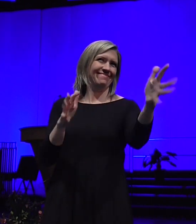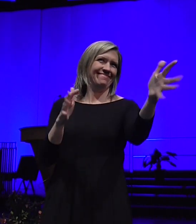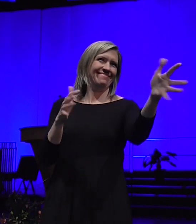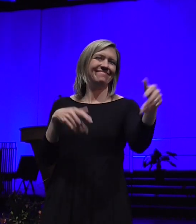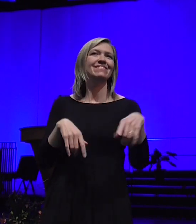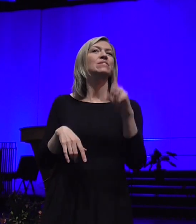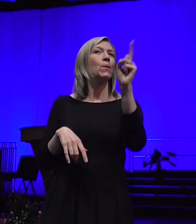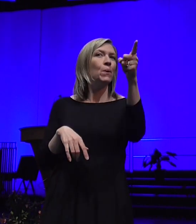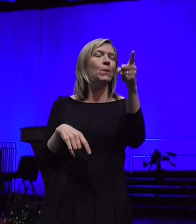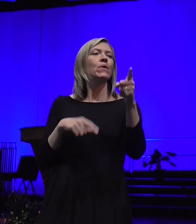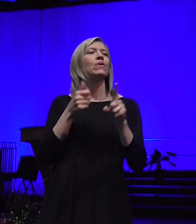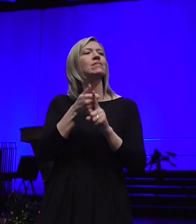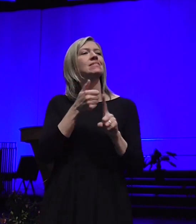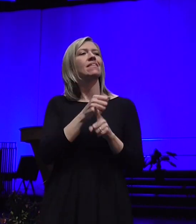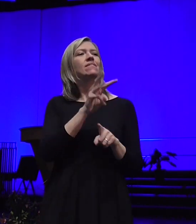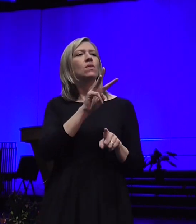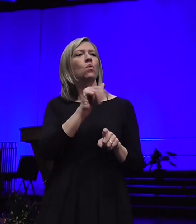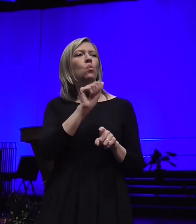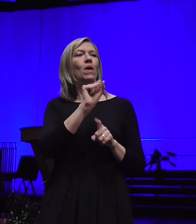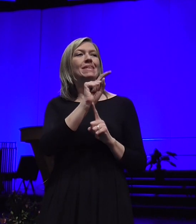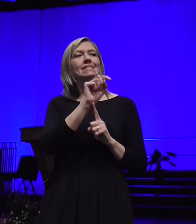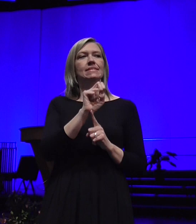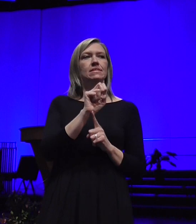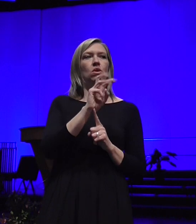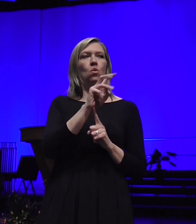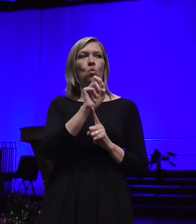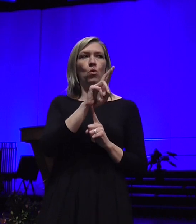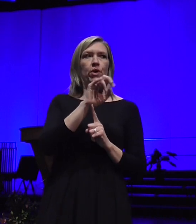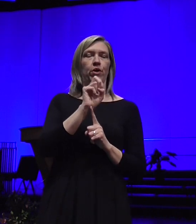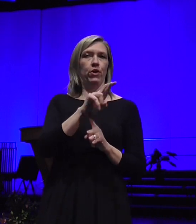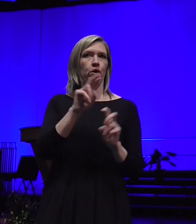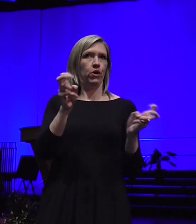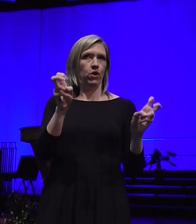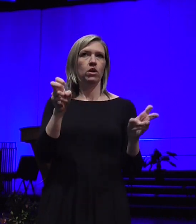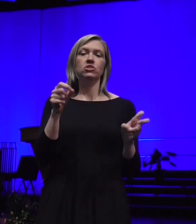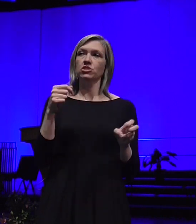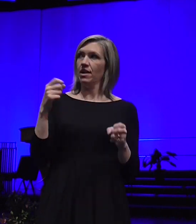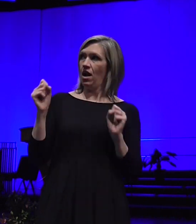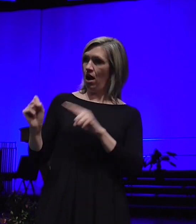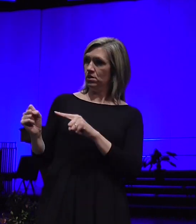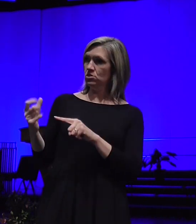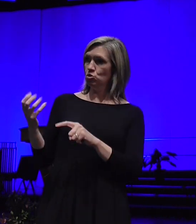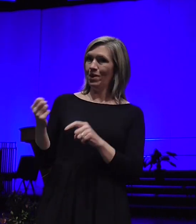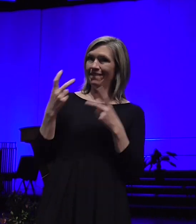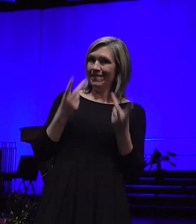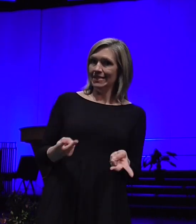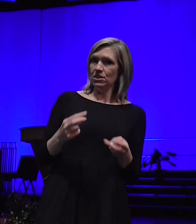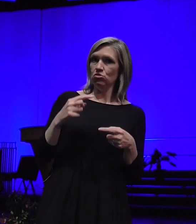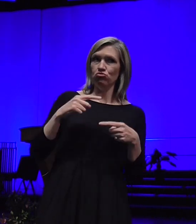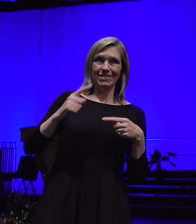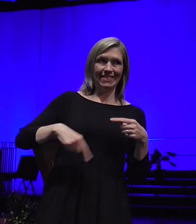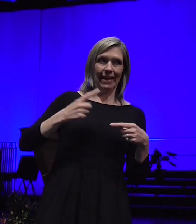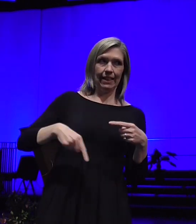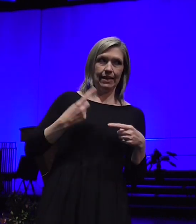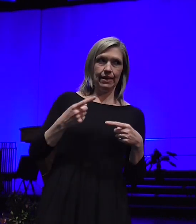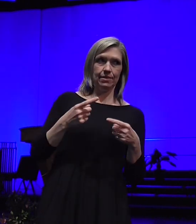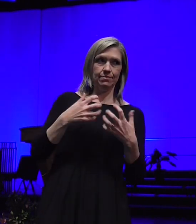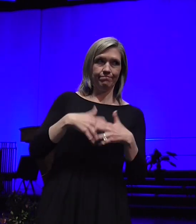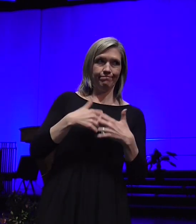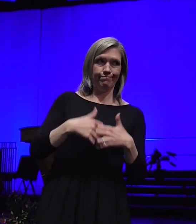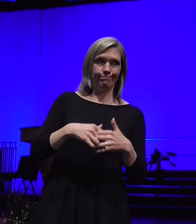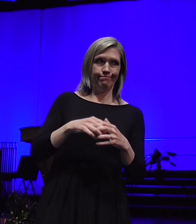Yeah. So she's a waste warrior, and she said, do you want to go visit a recycling plant with me? So we went to the